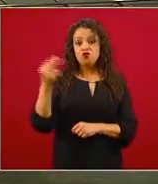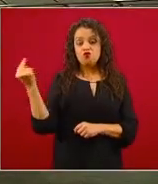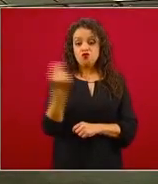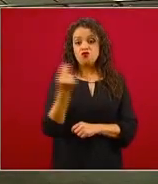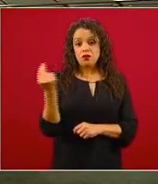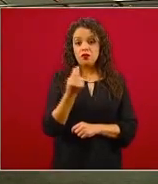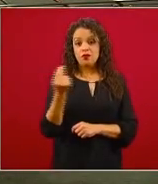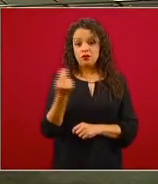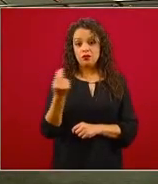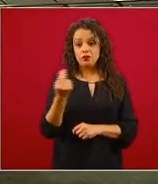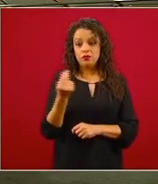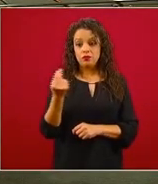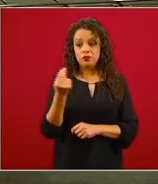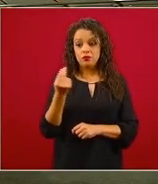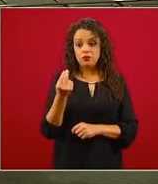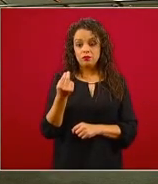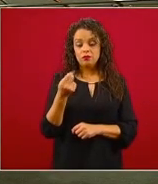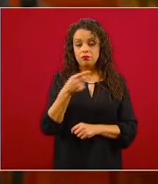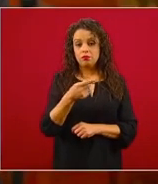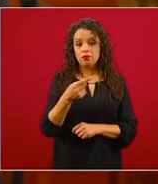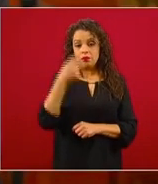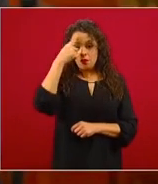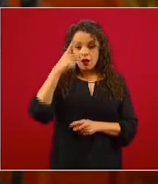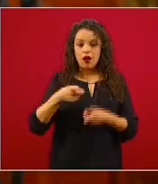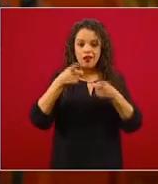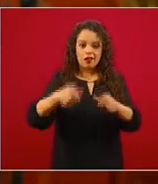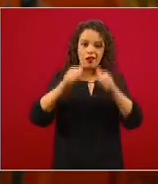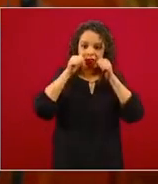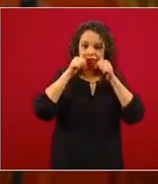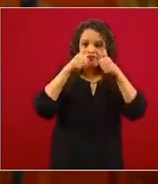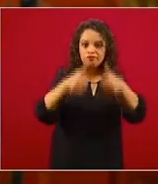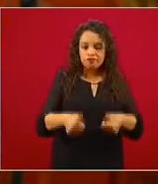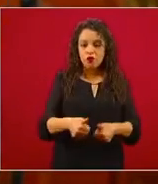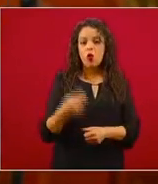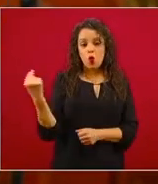distributed 20 to them for their demand.